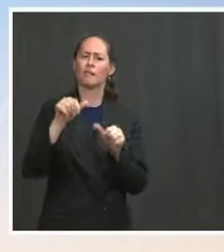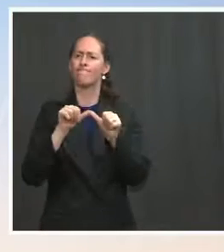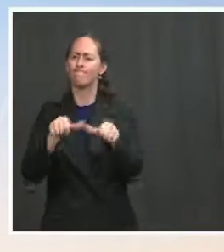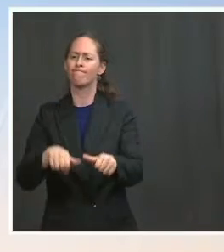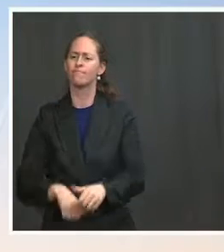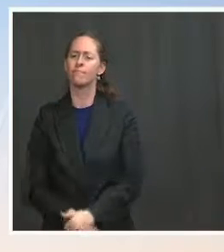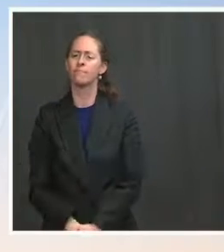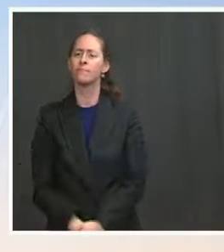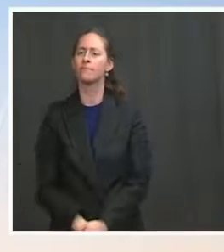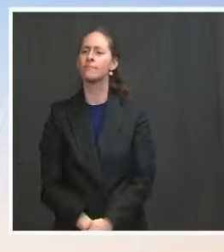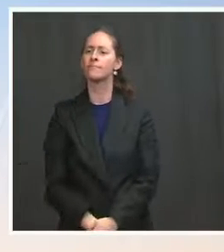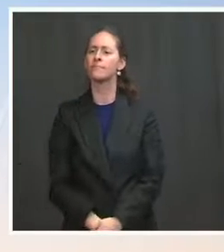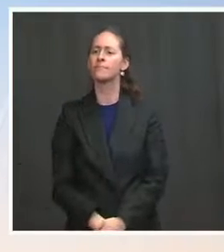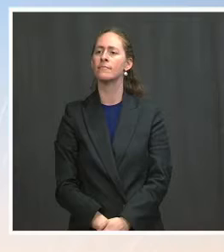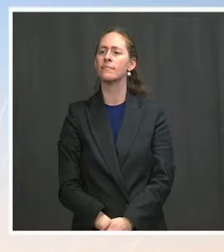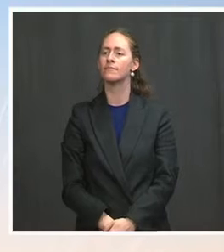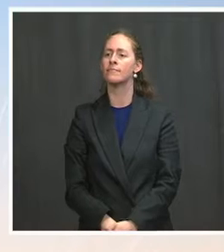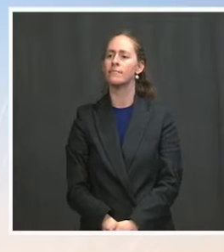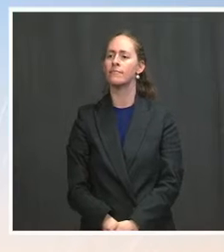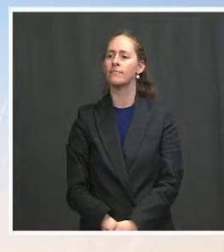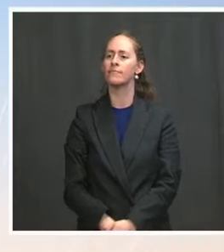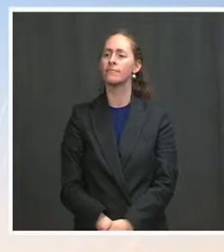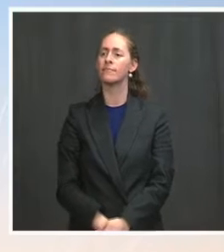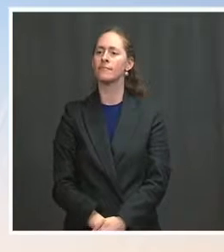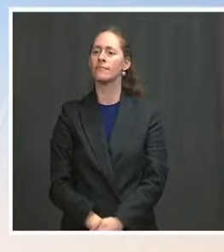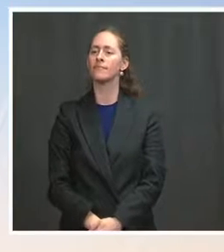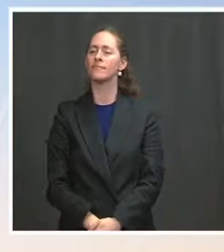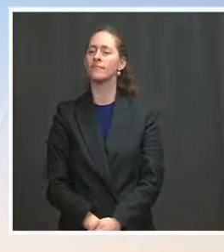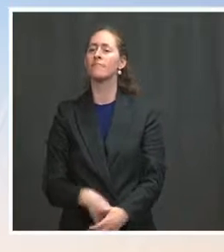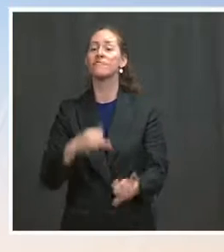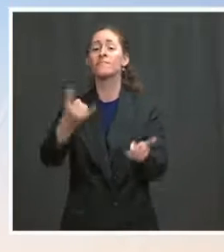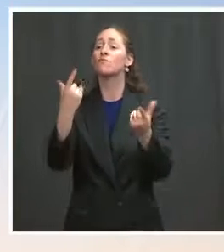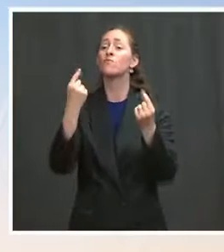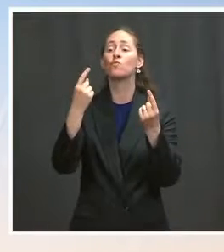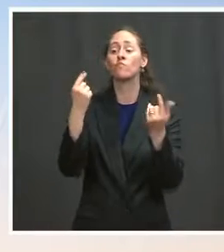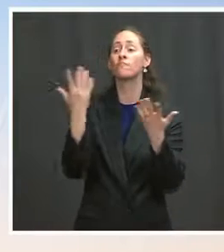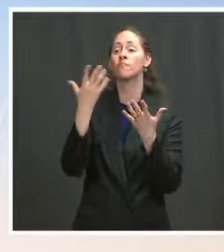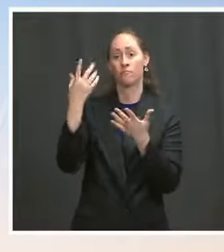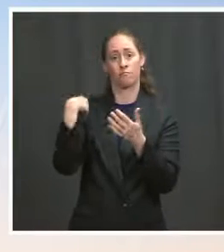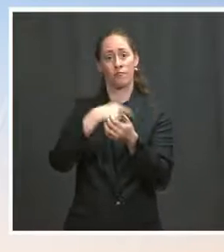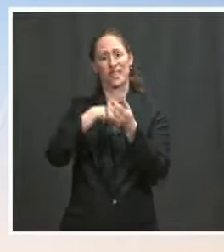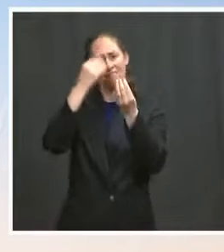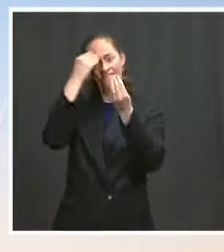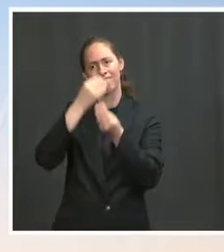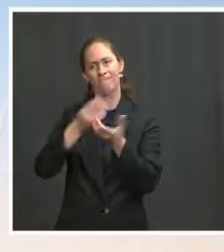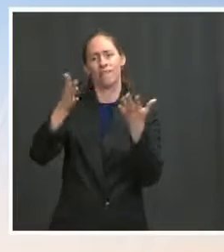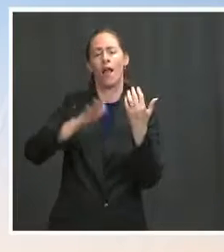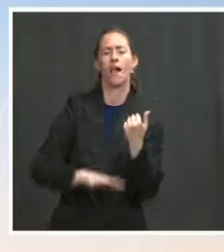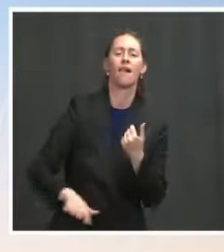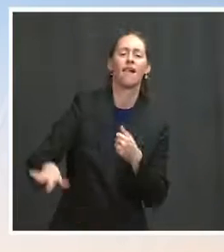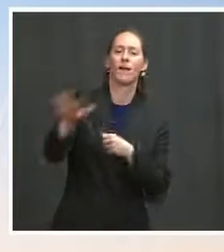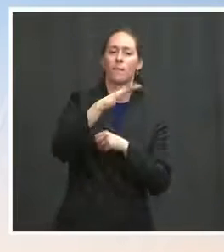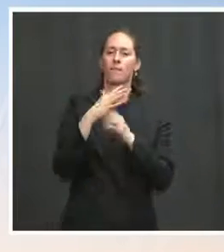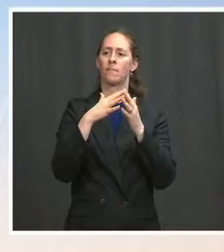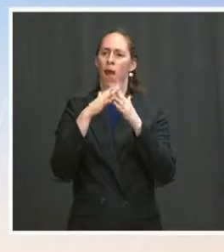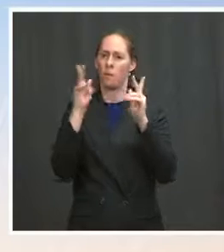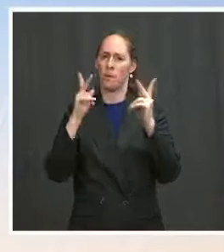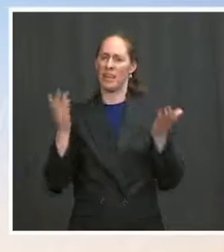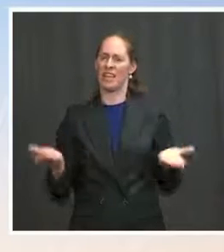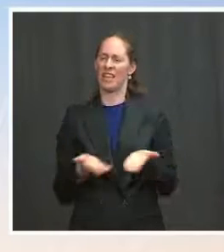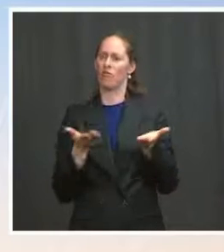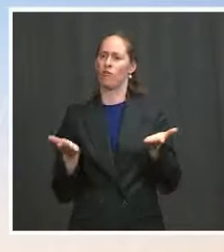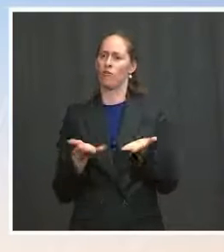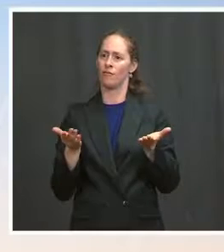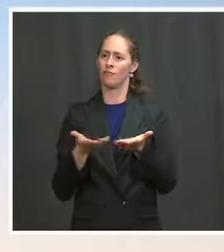is continuing to convey and provide details to the public who care deeply about whether he's delivering for them, less about the mechanics